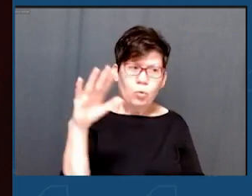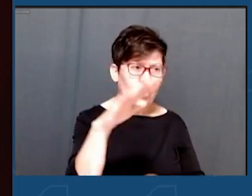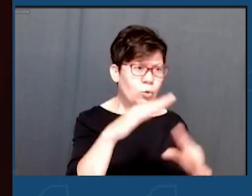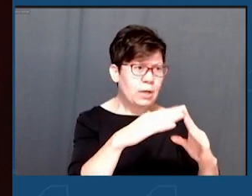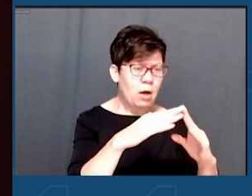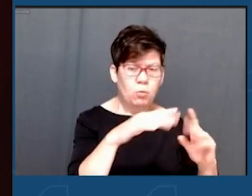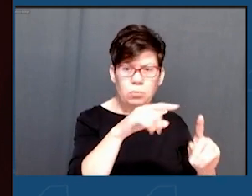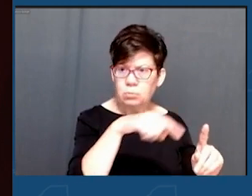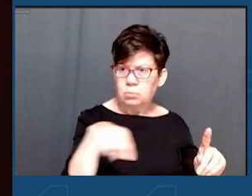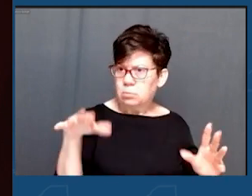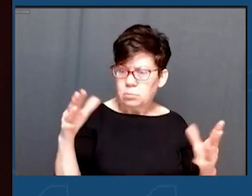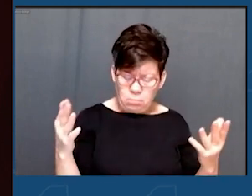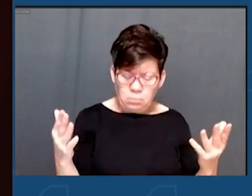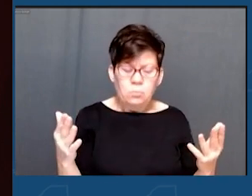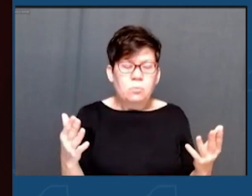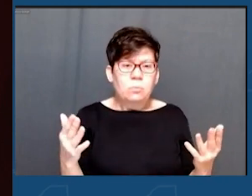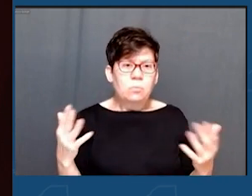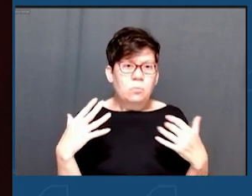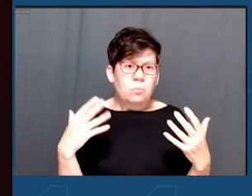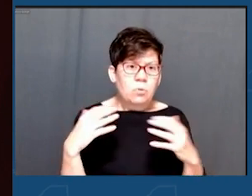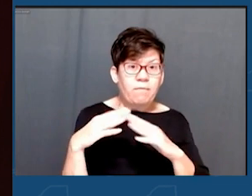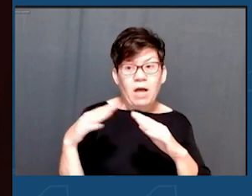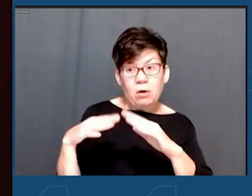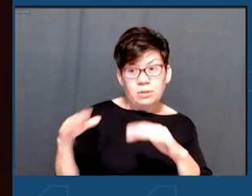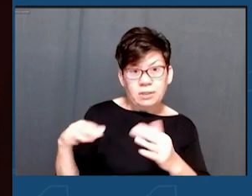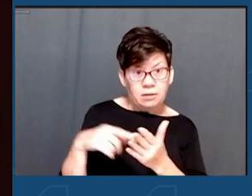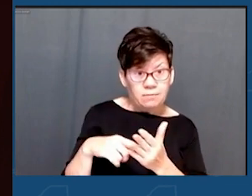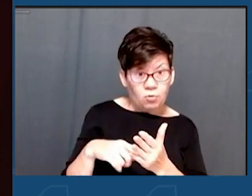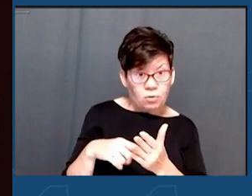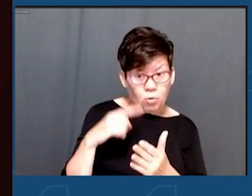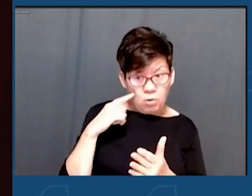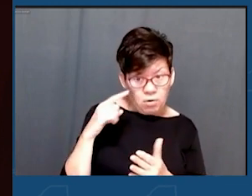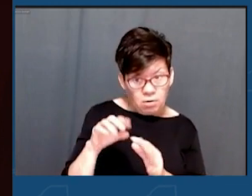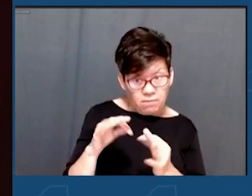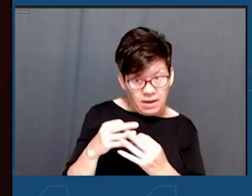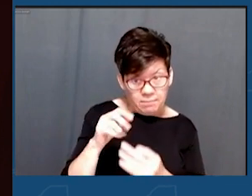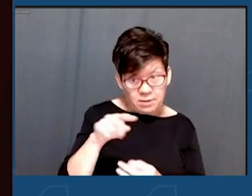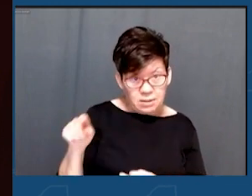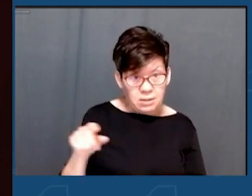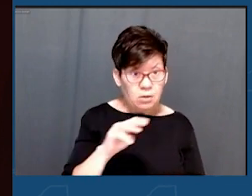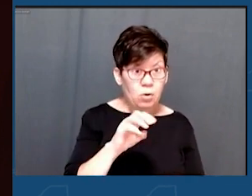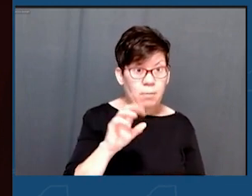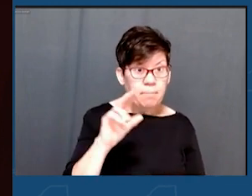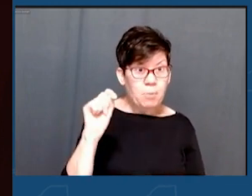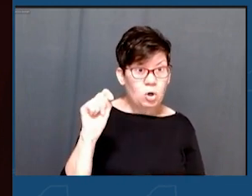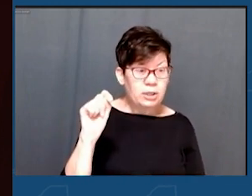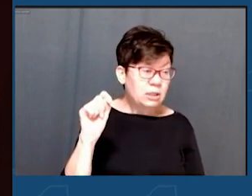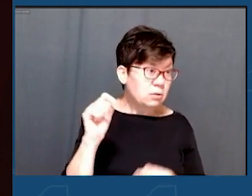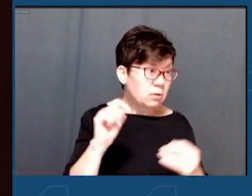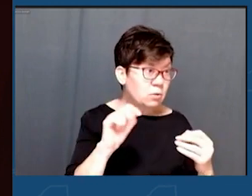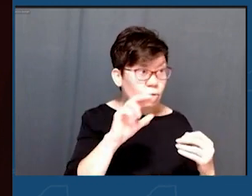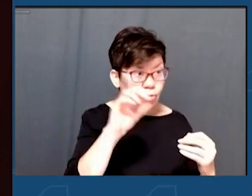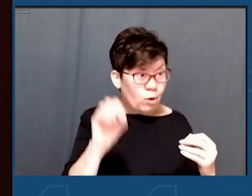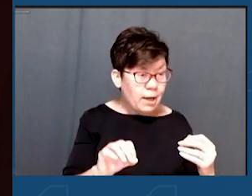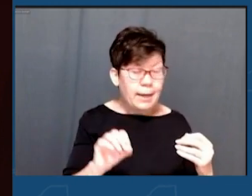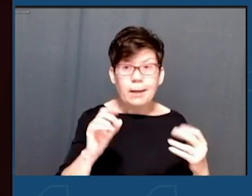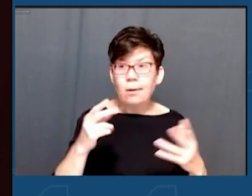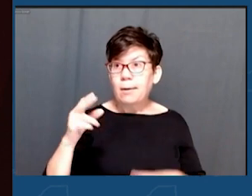So whether you want to have housing that's affordable for families, or market rate, or high-end, or condos, or